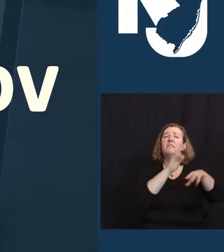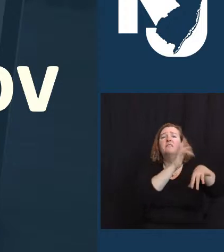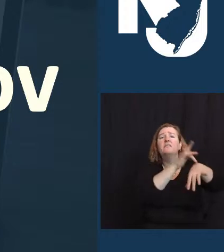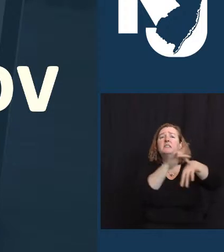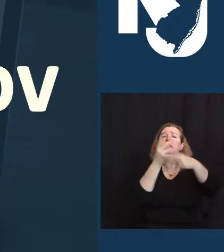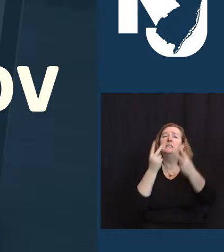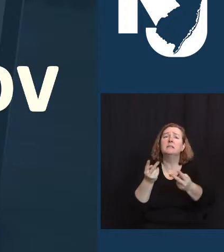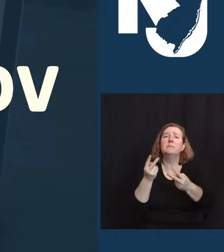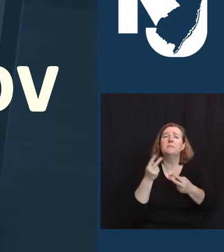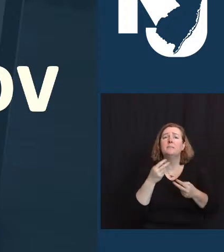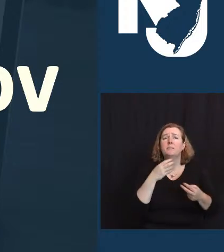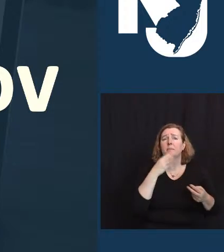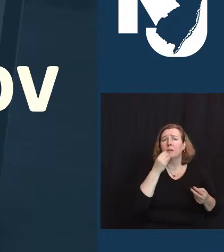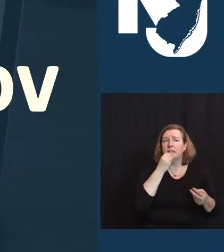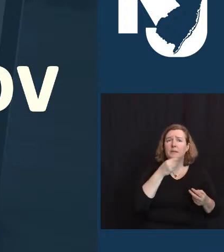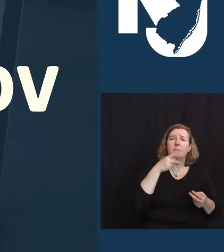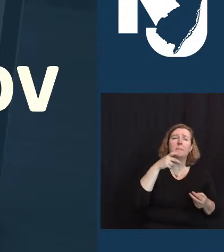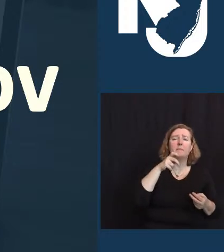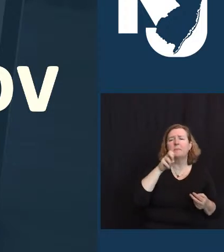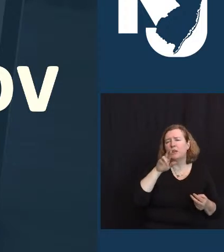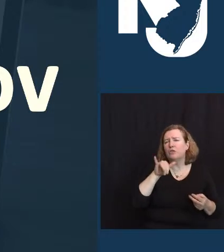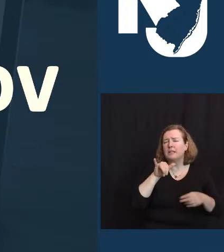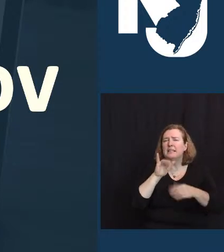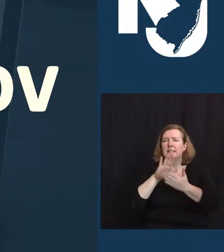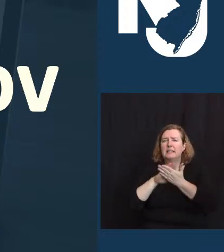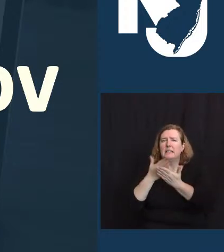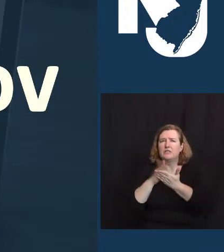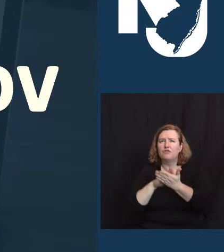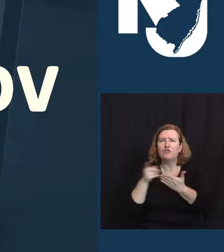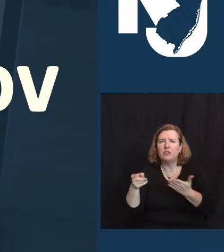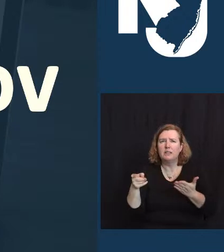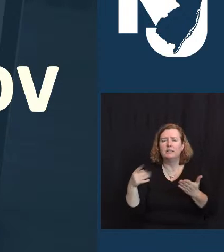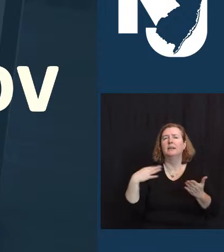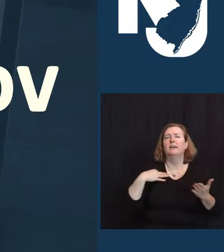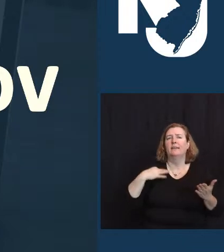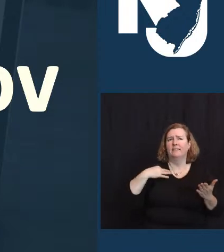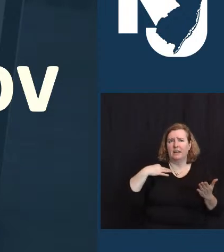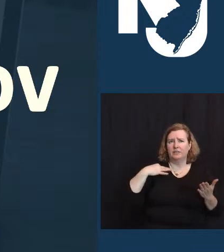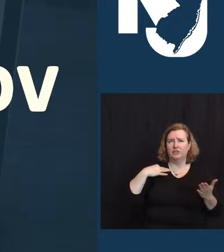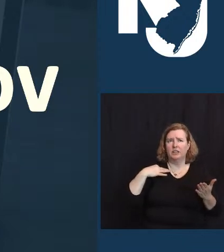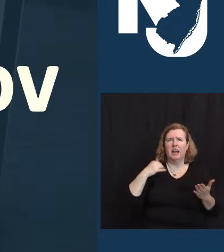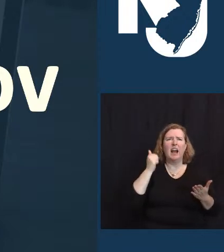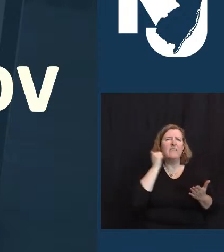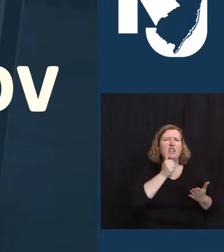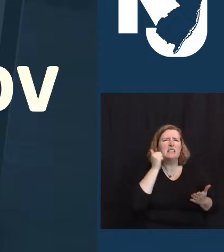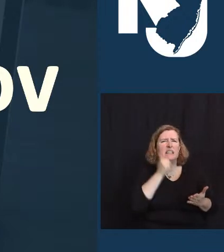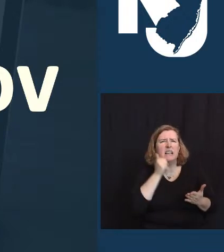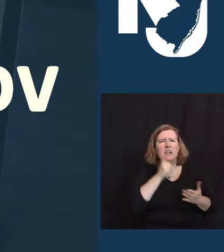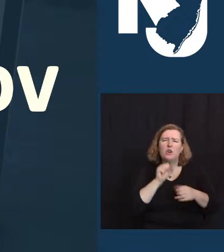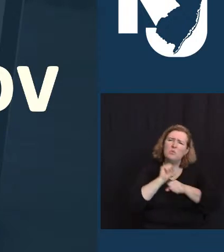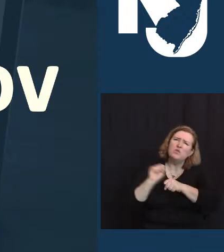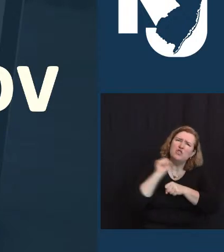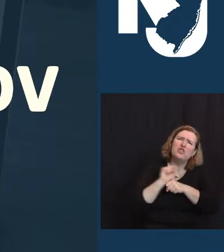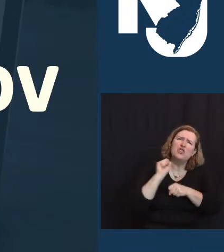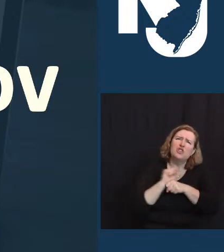state and to stand shoulder to shoulder with the volunteers who come together every day in the ongoing effort to